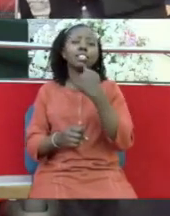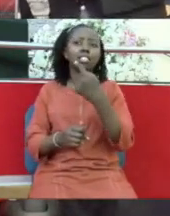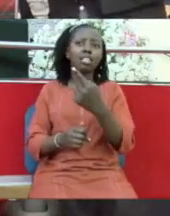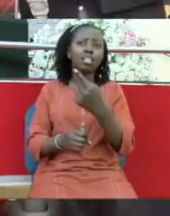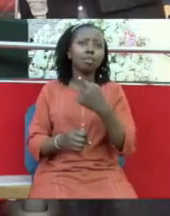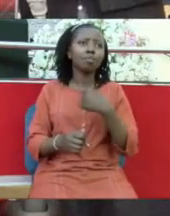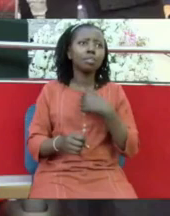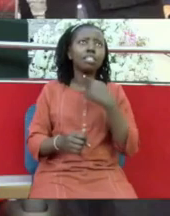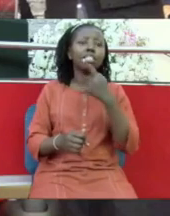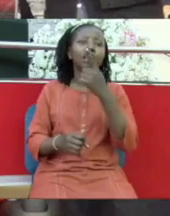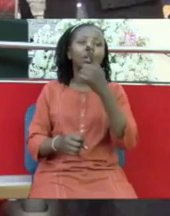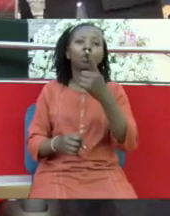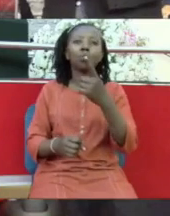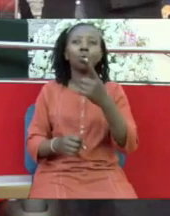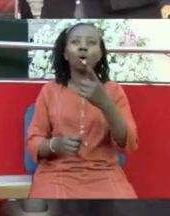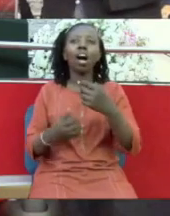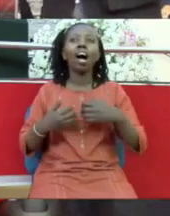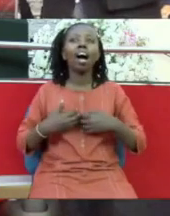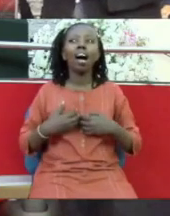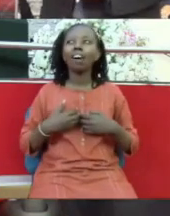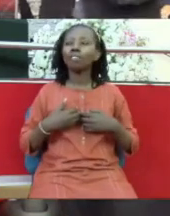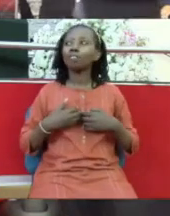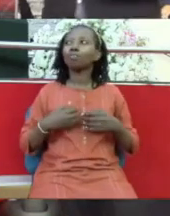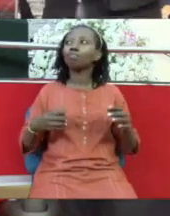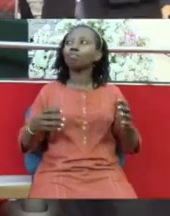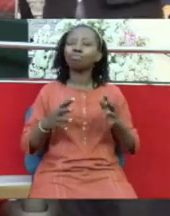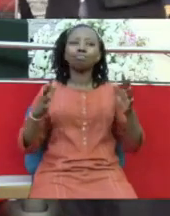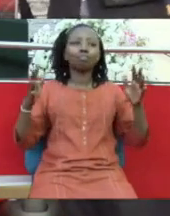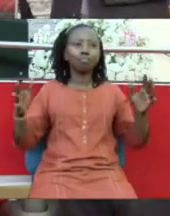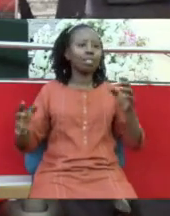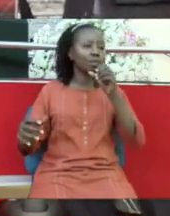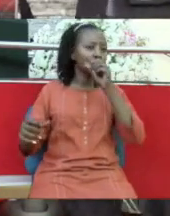great heritage that we have in God.